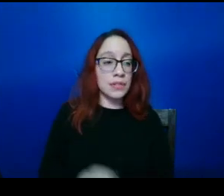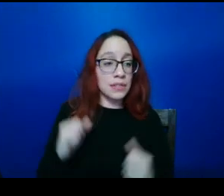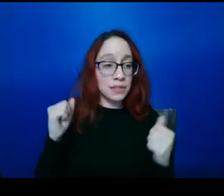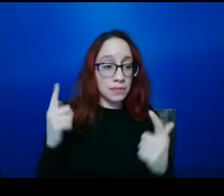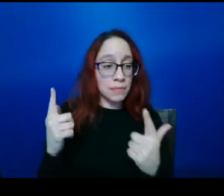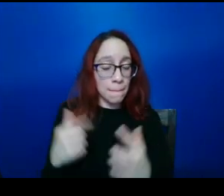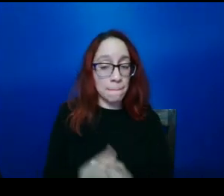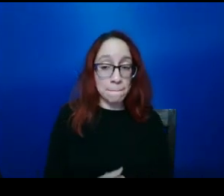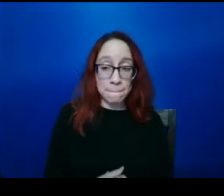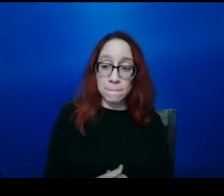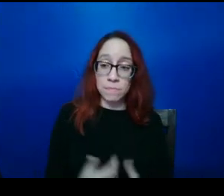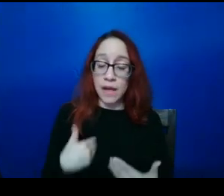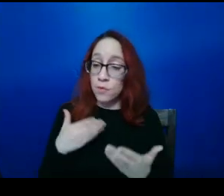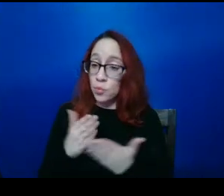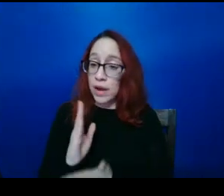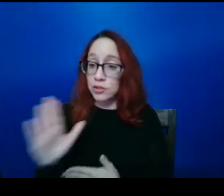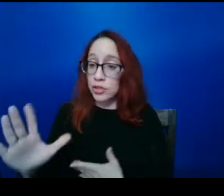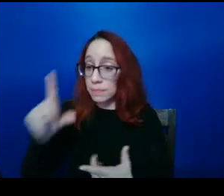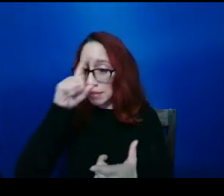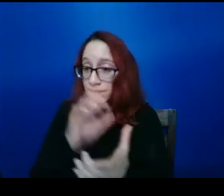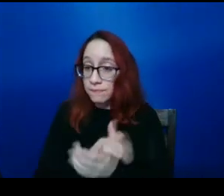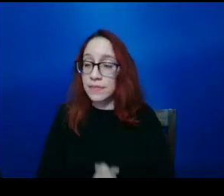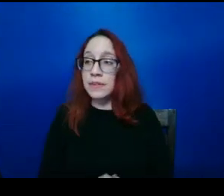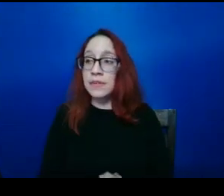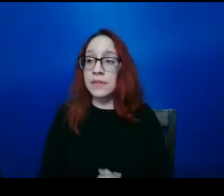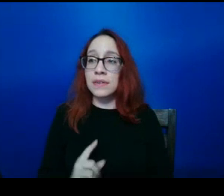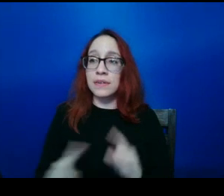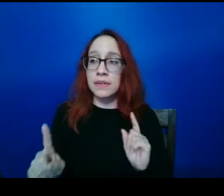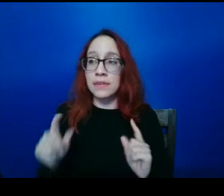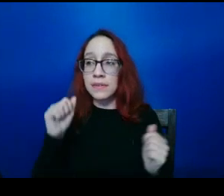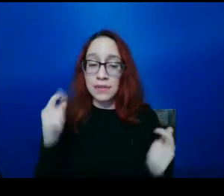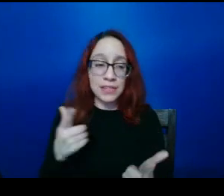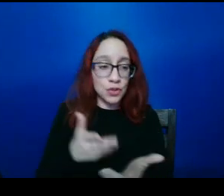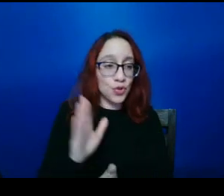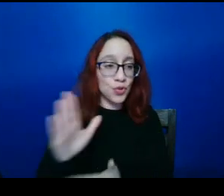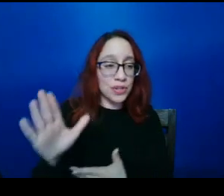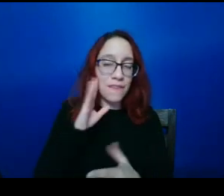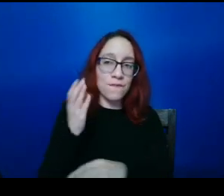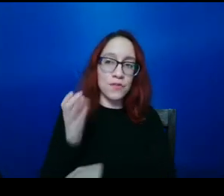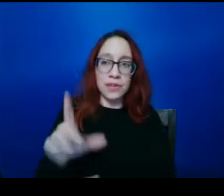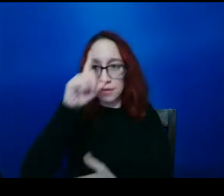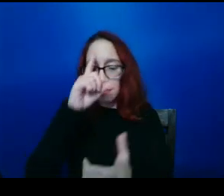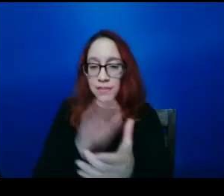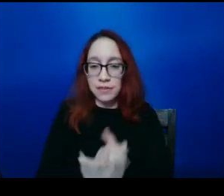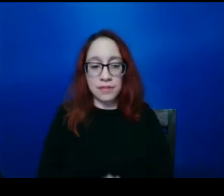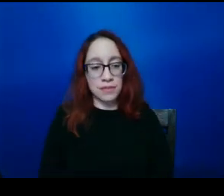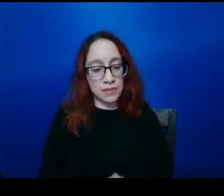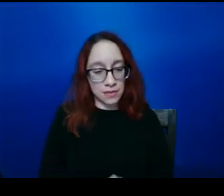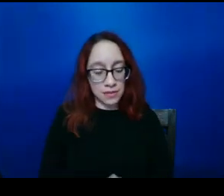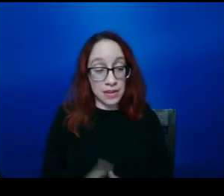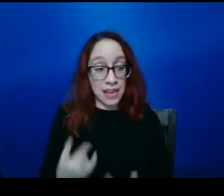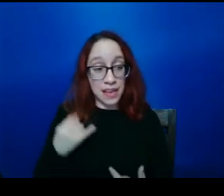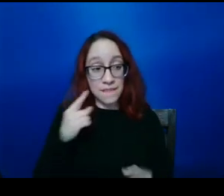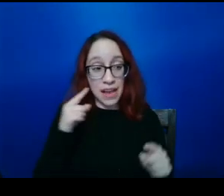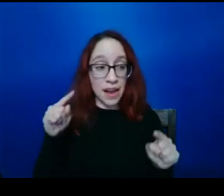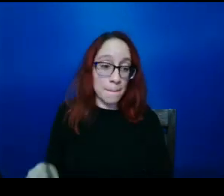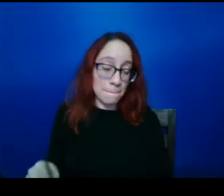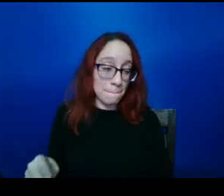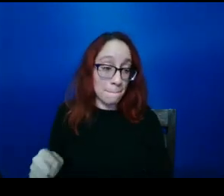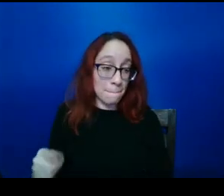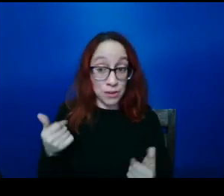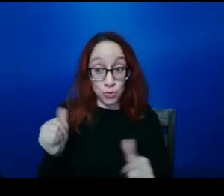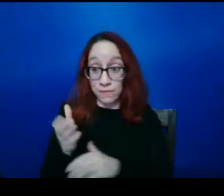Everyone has a right to their beliefs, not everyone has a right to force their beliefs on everyone. If I come here and